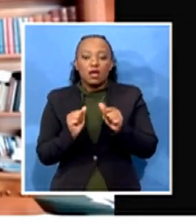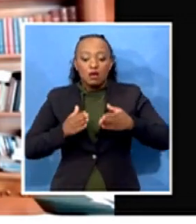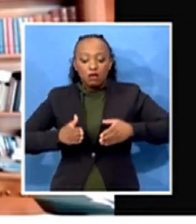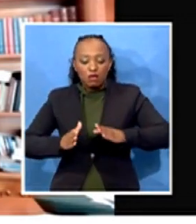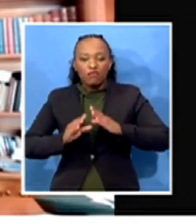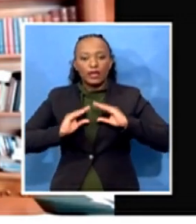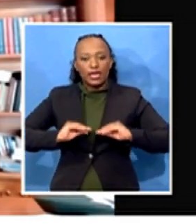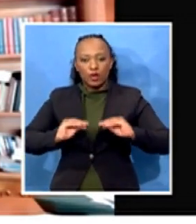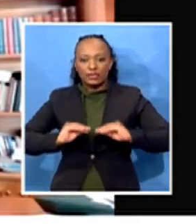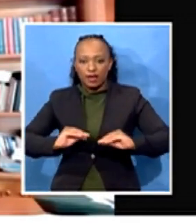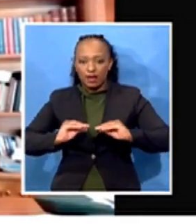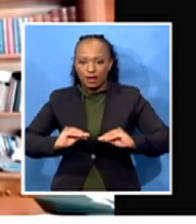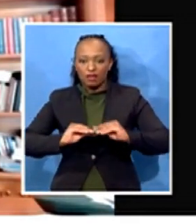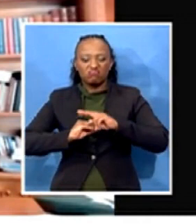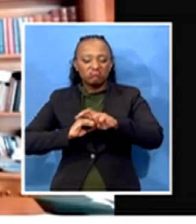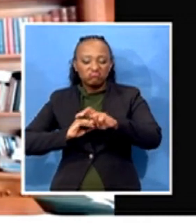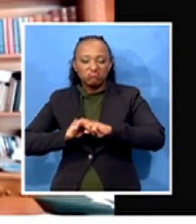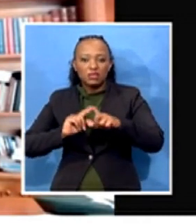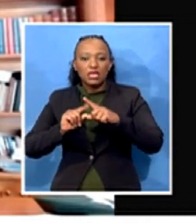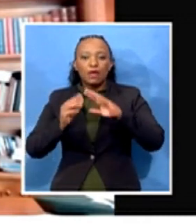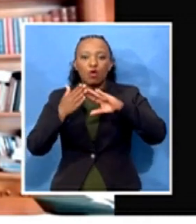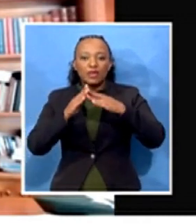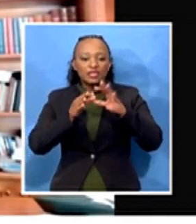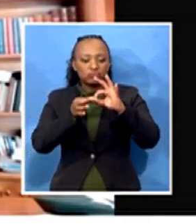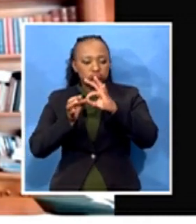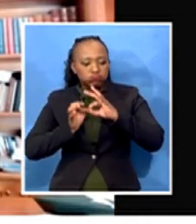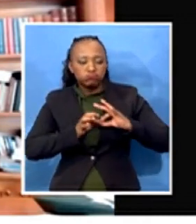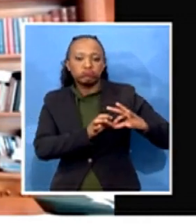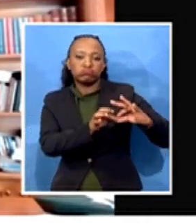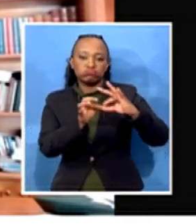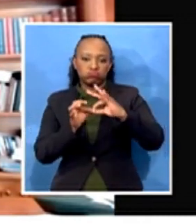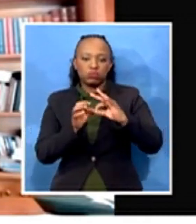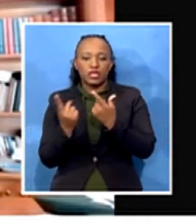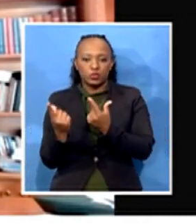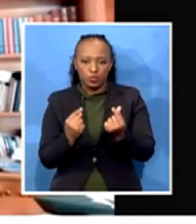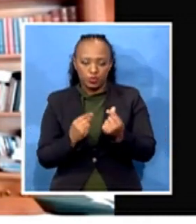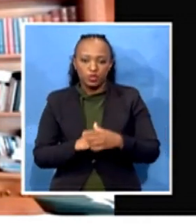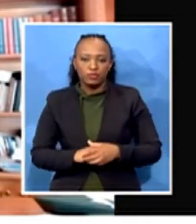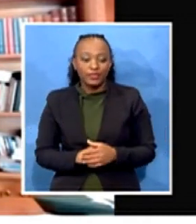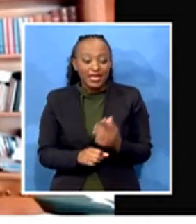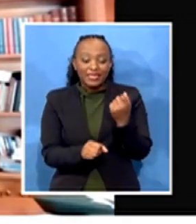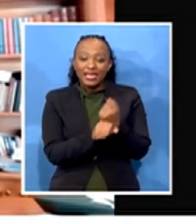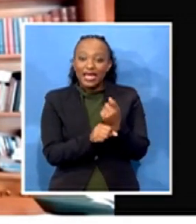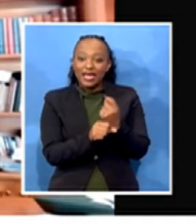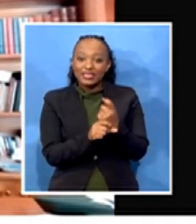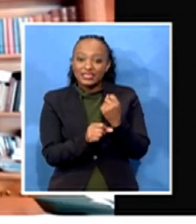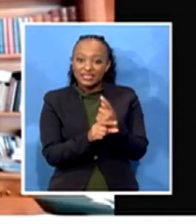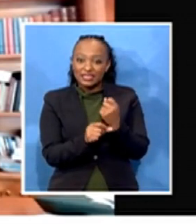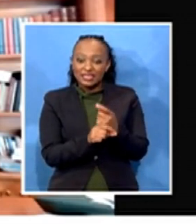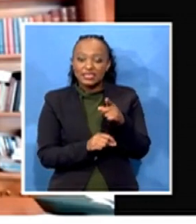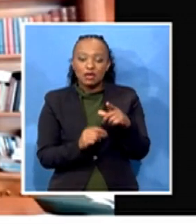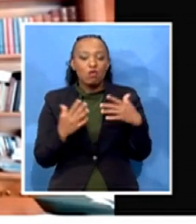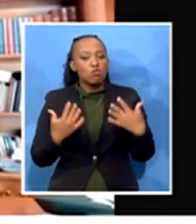community networks. The taxi industry thus plays a critical role in the lives of